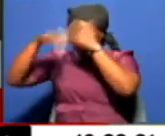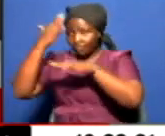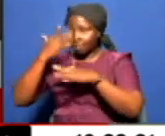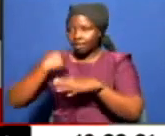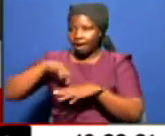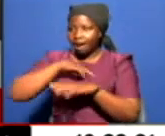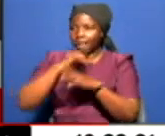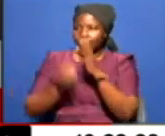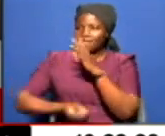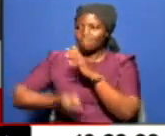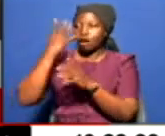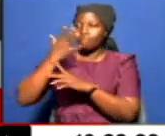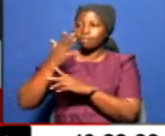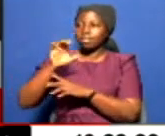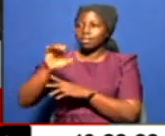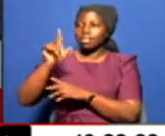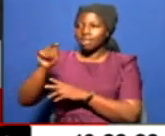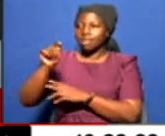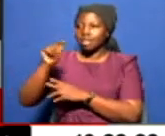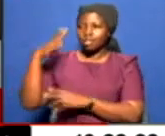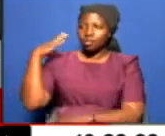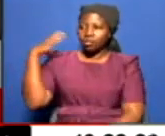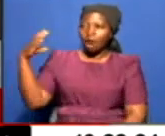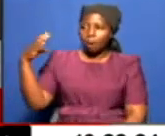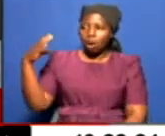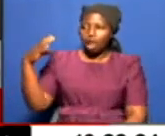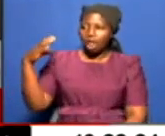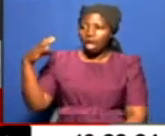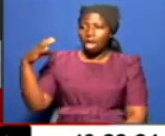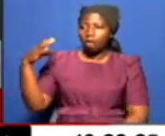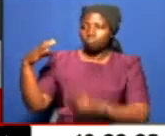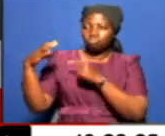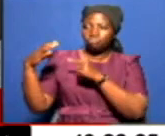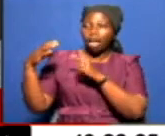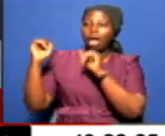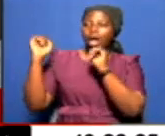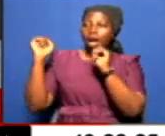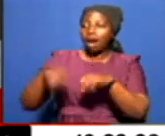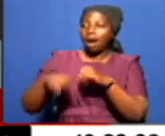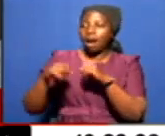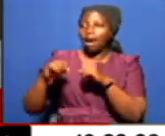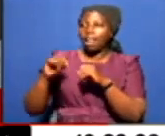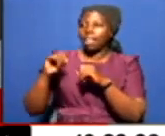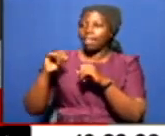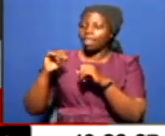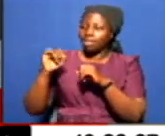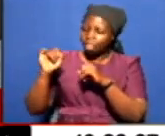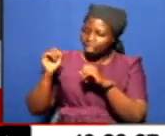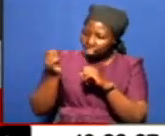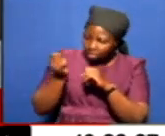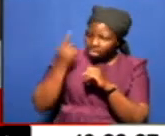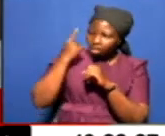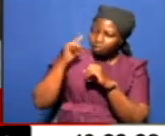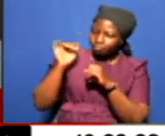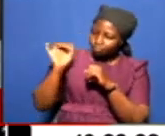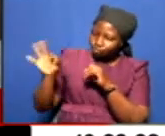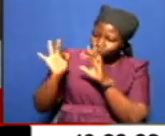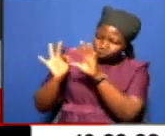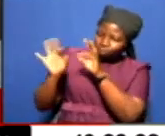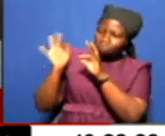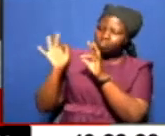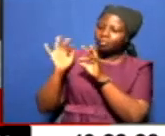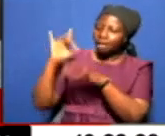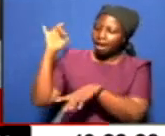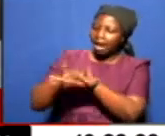CT champions, so that they can be able to pick up these early warnings, and then we can have the early